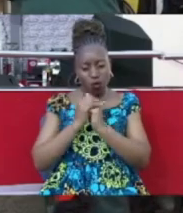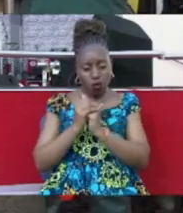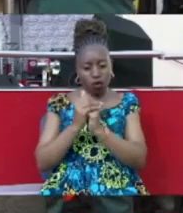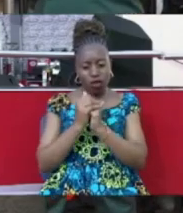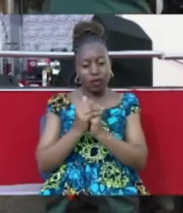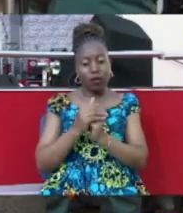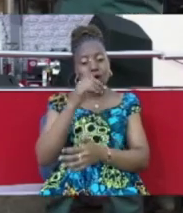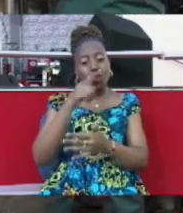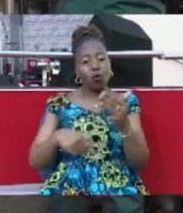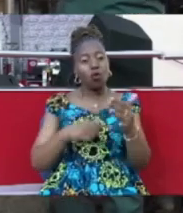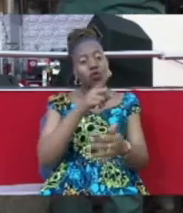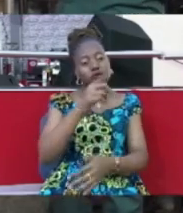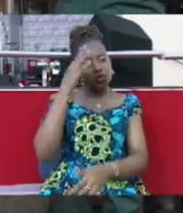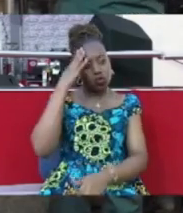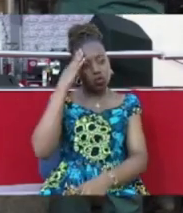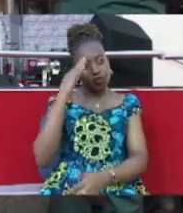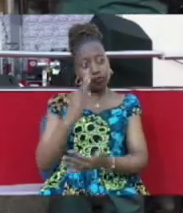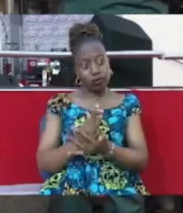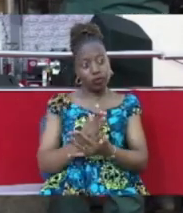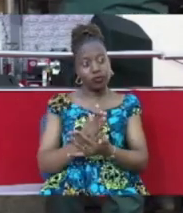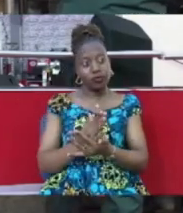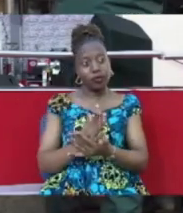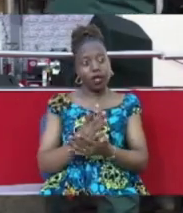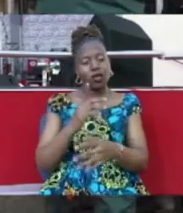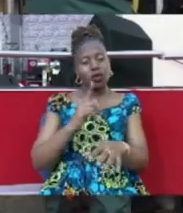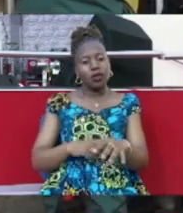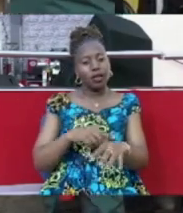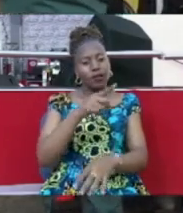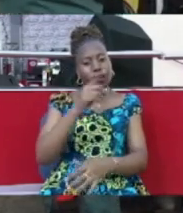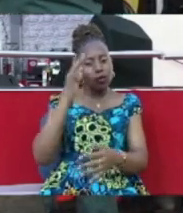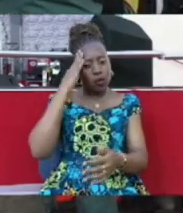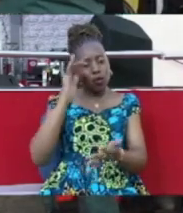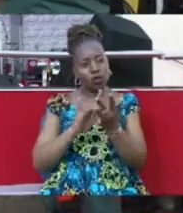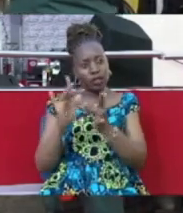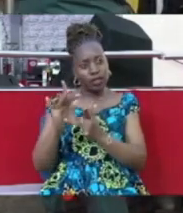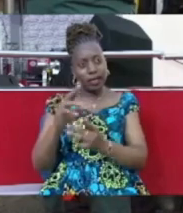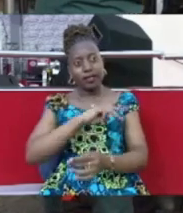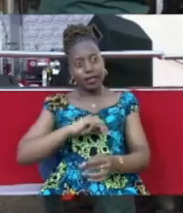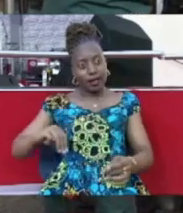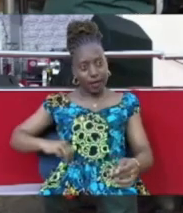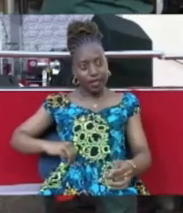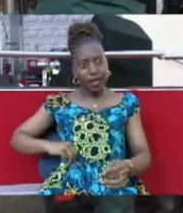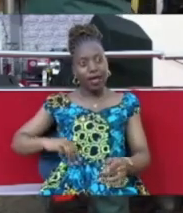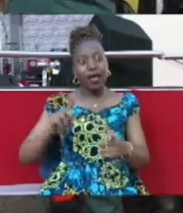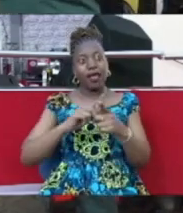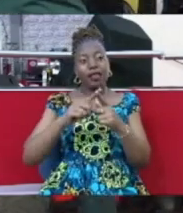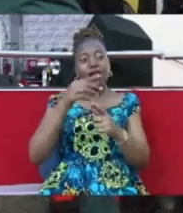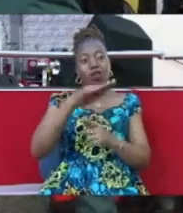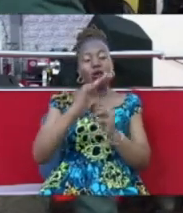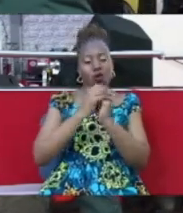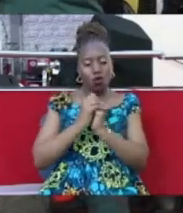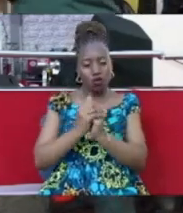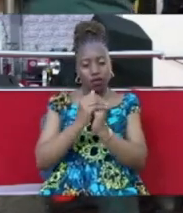Unaweza abudu tu kile ambacho unakifahamu. And so when you know him as the Messiah, your worship will be different to him. Unapomjua kama